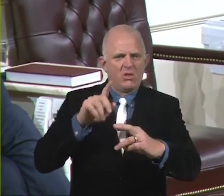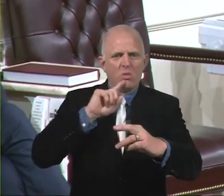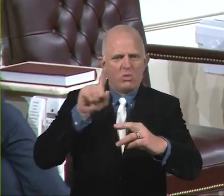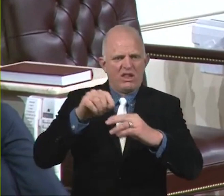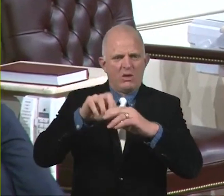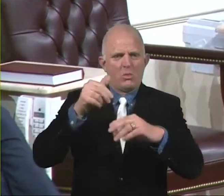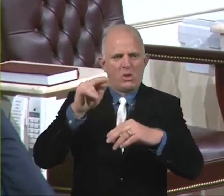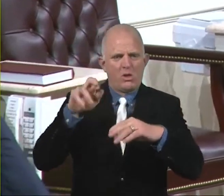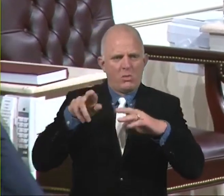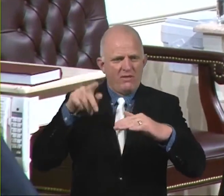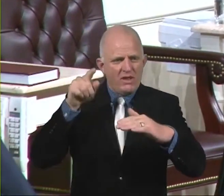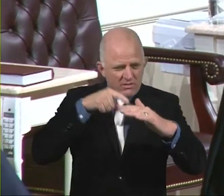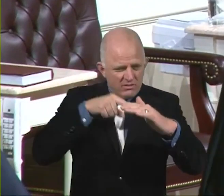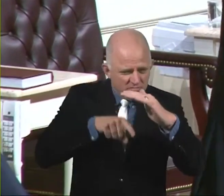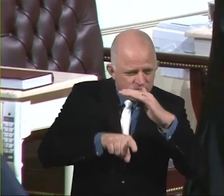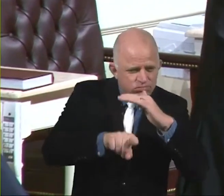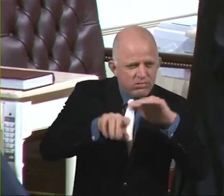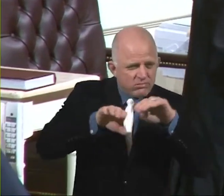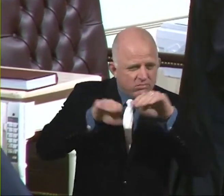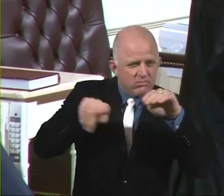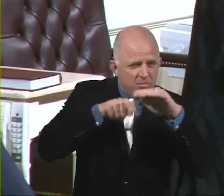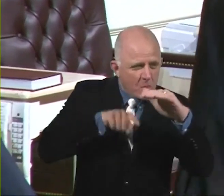Turned around and swam back.